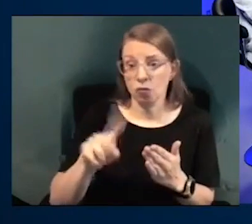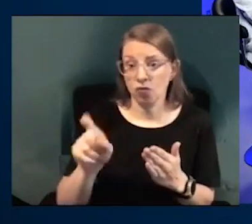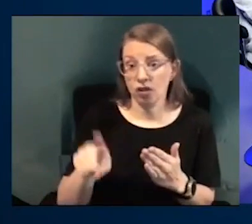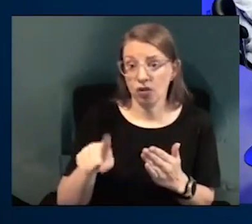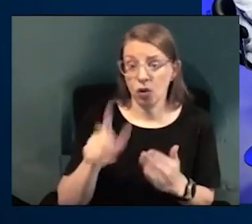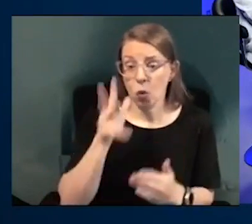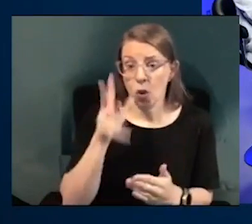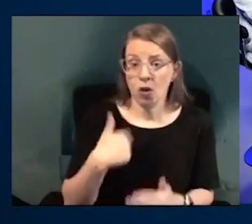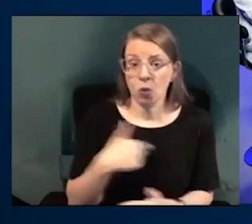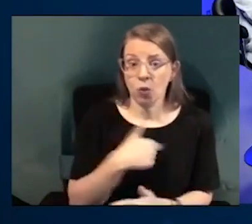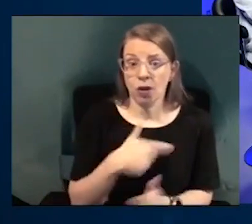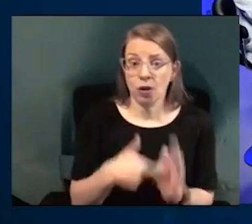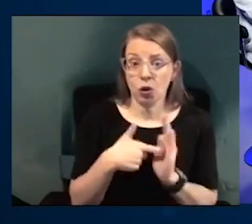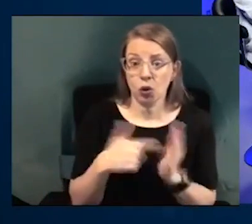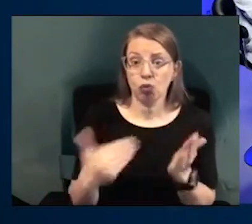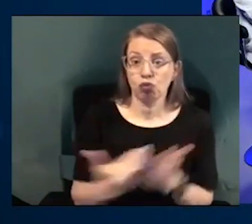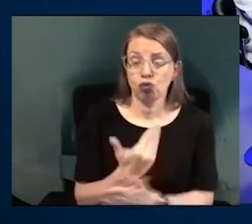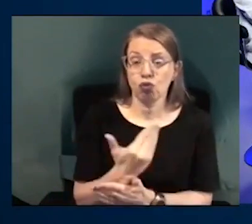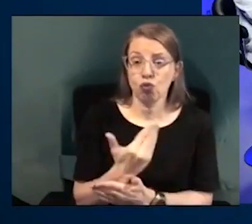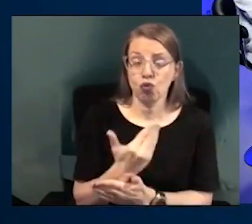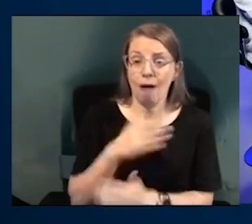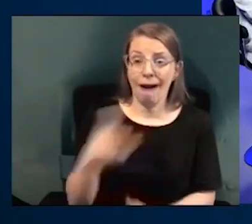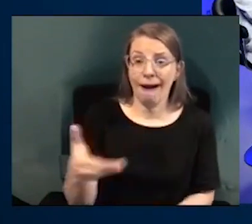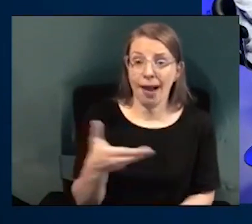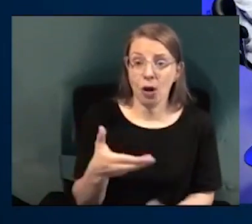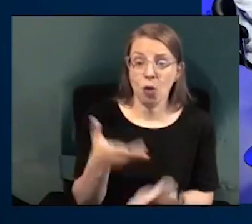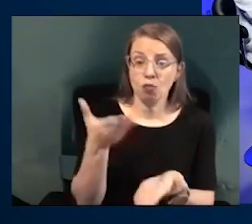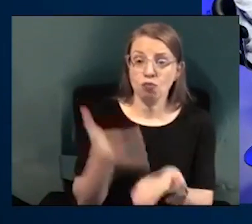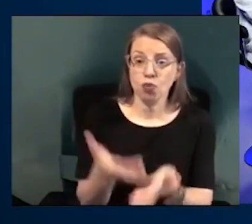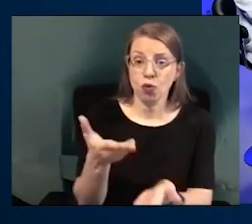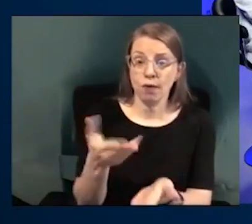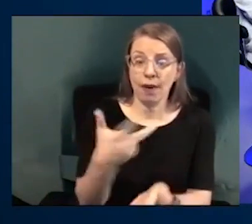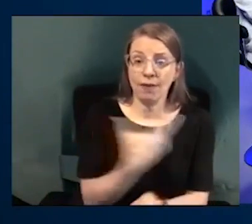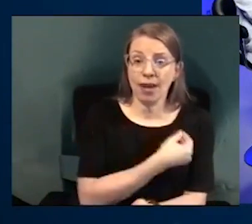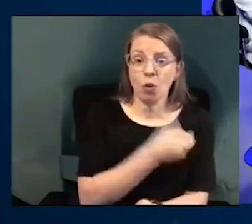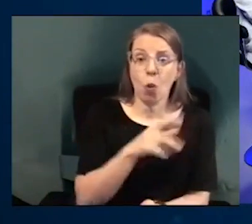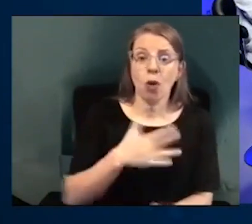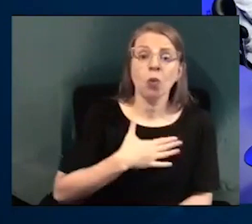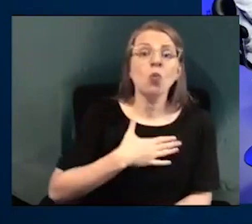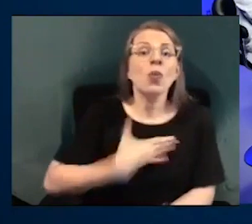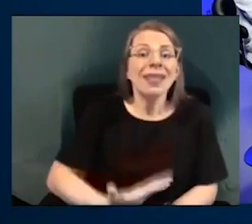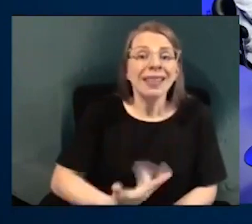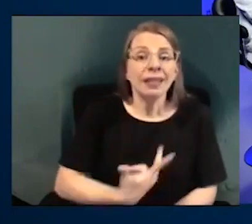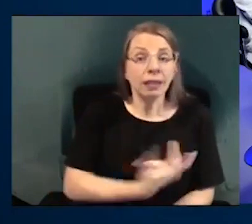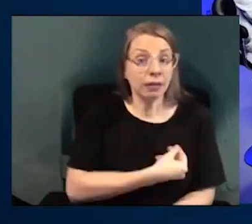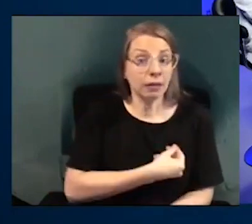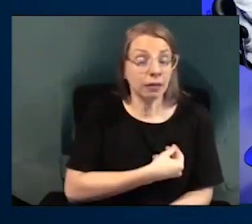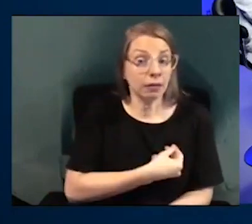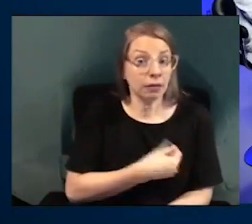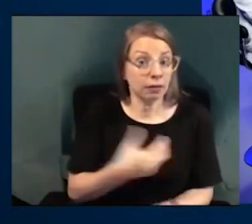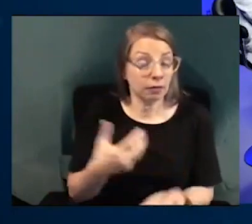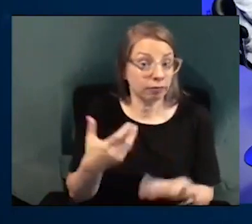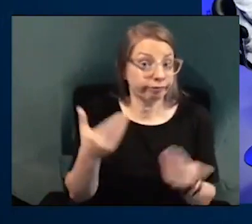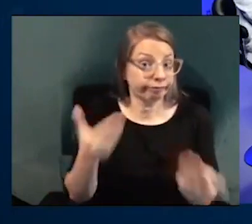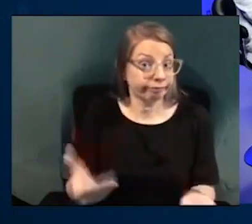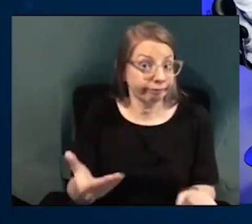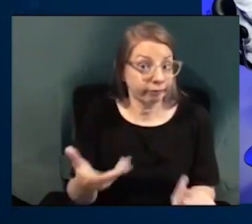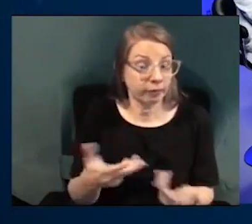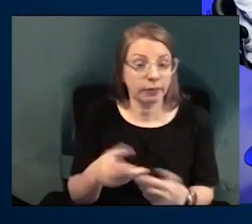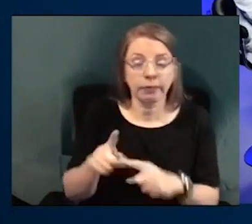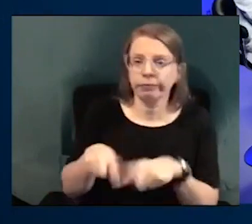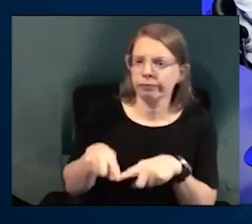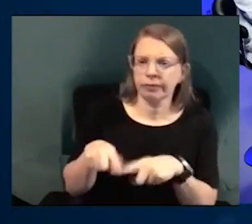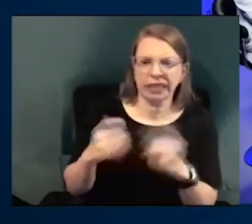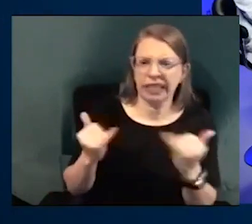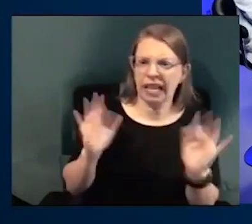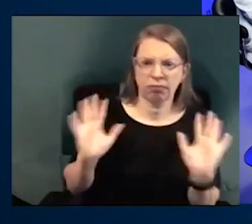require new hires to either show proof of vaccination or be willing to get vaccinated? I think it depends. We don't do that today. And